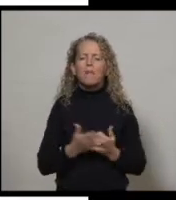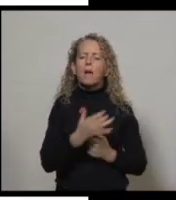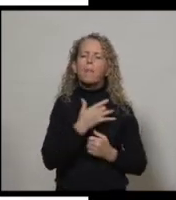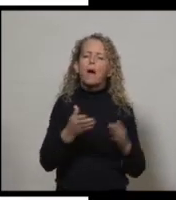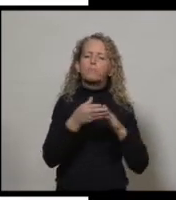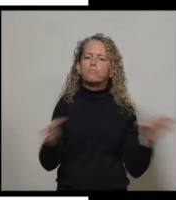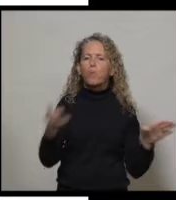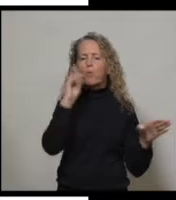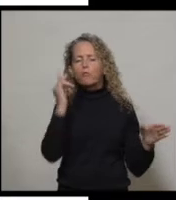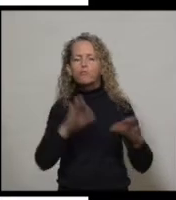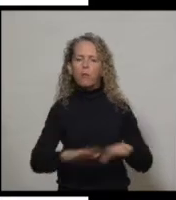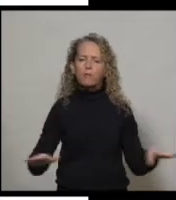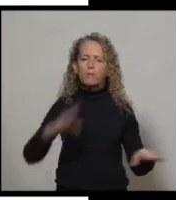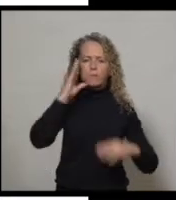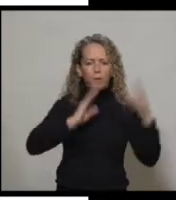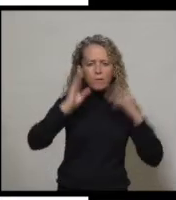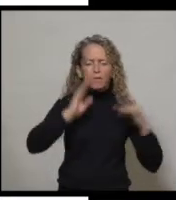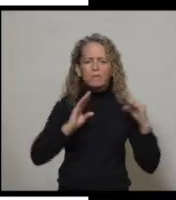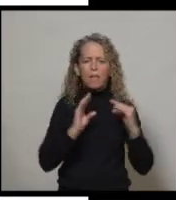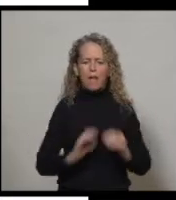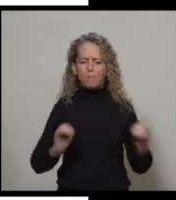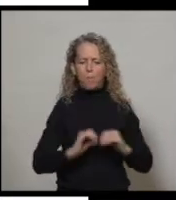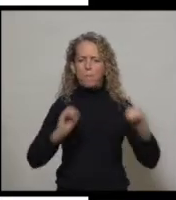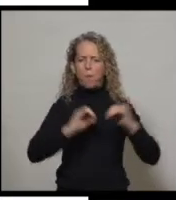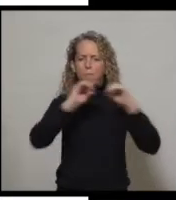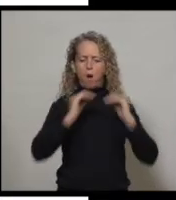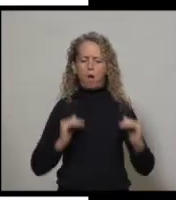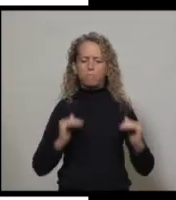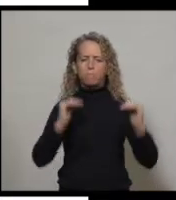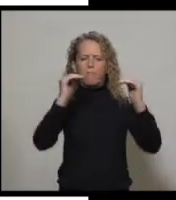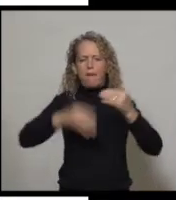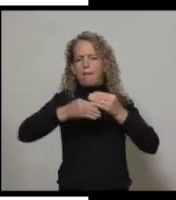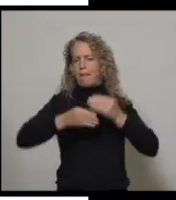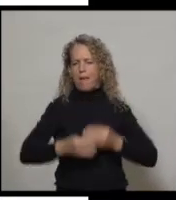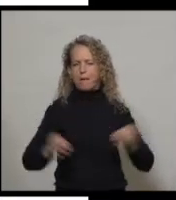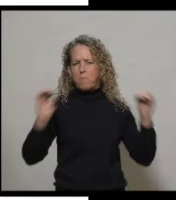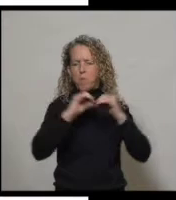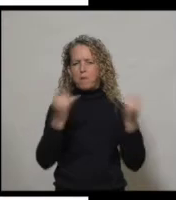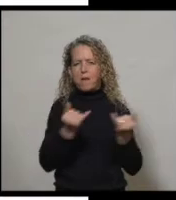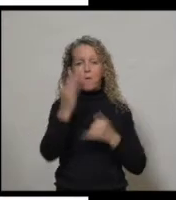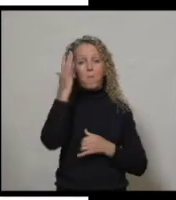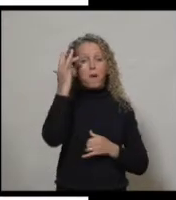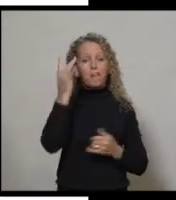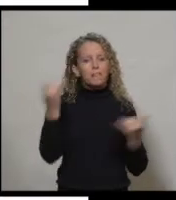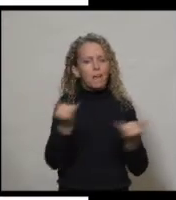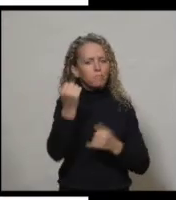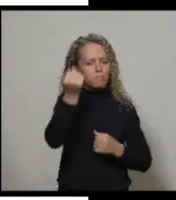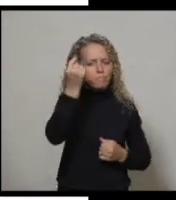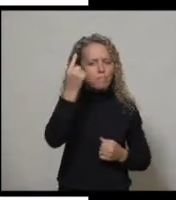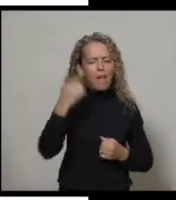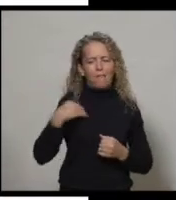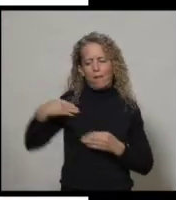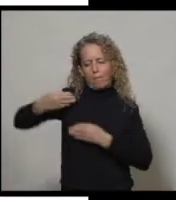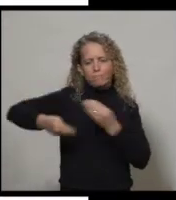but over the past couple of years, they've added a couple of bottom tiers, which is really great. Because we do know the impact of generational trauma, historical trauma